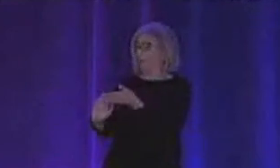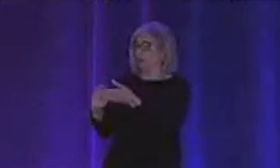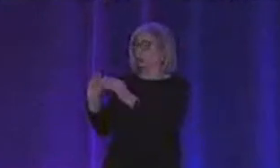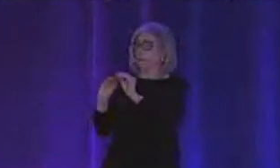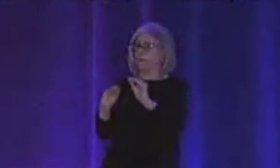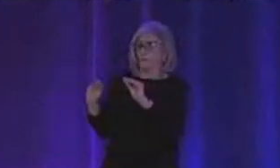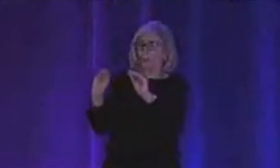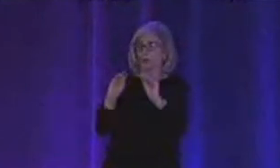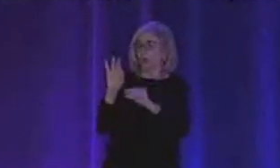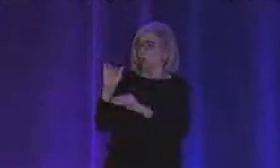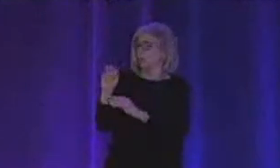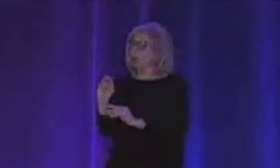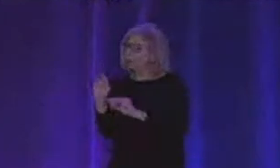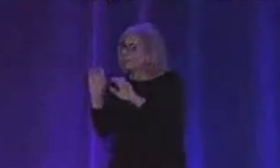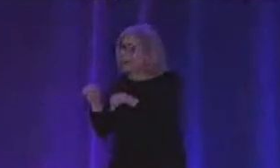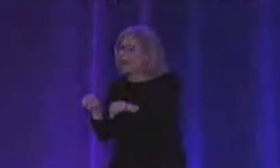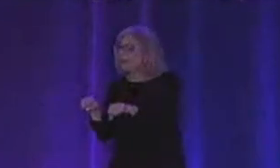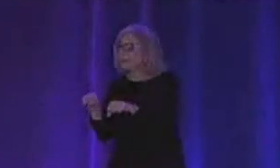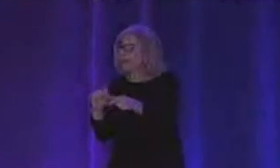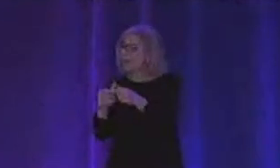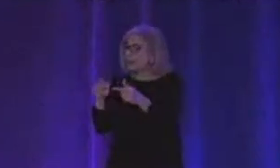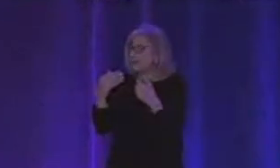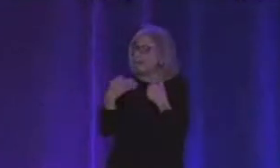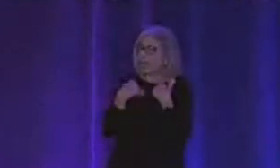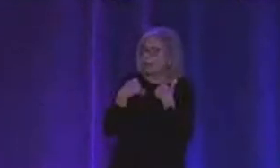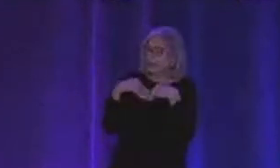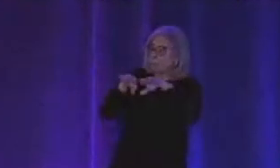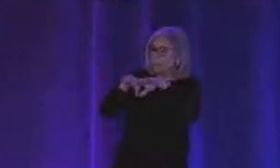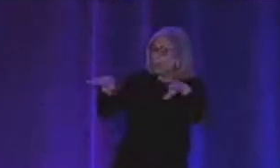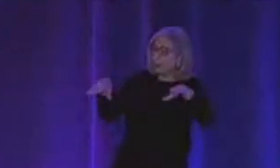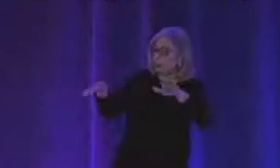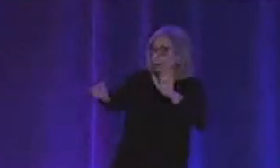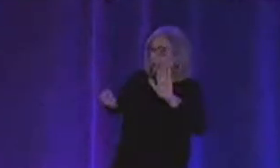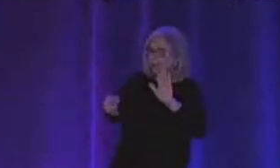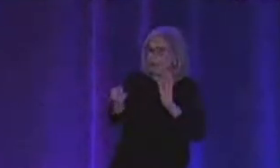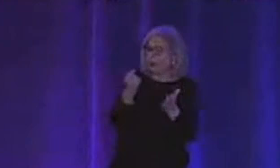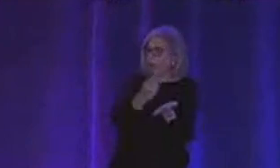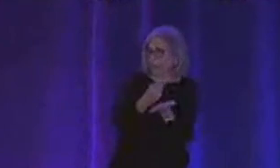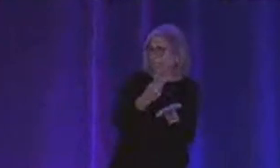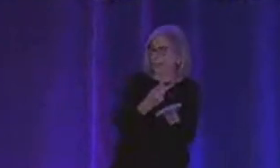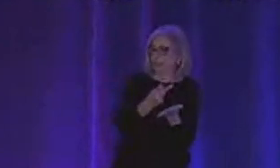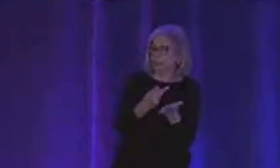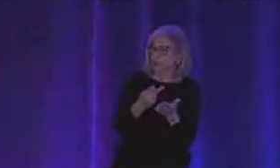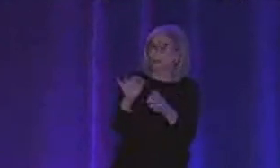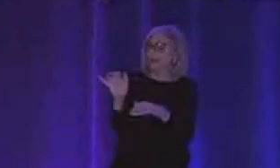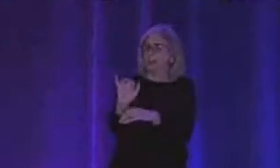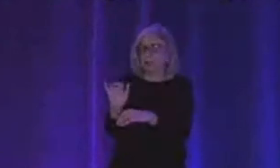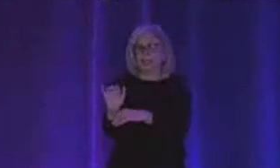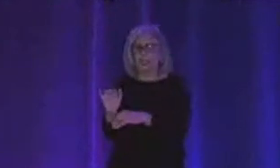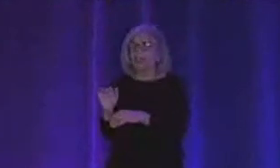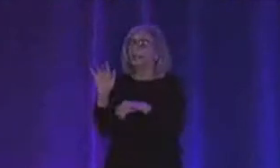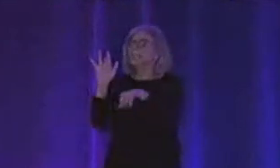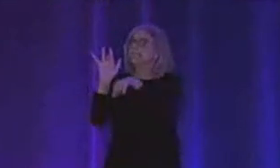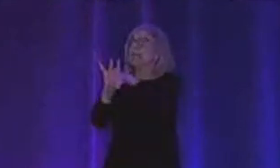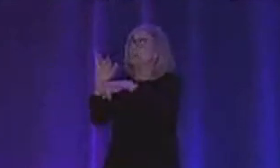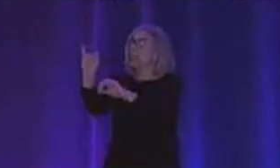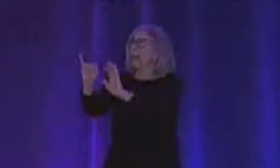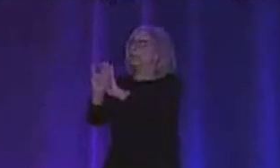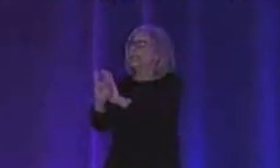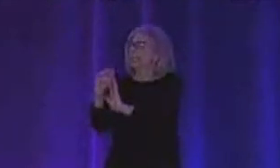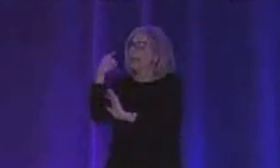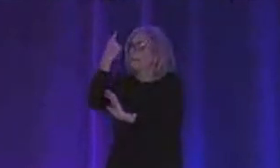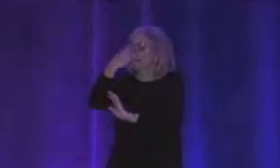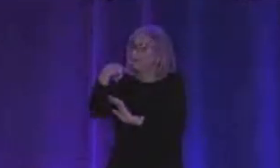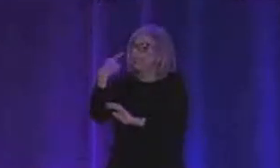can roam. And then you have platform authenticators. So this is like the Mac OS Touch ID, the Face ID